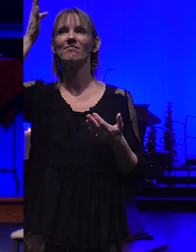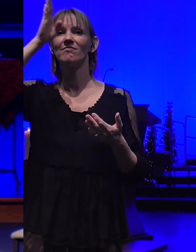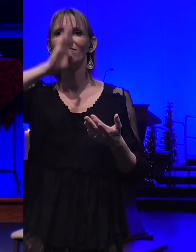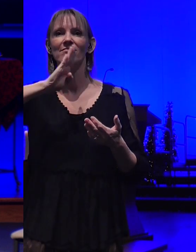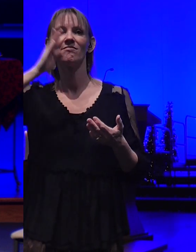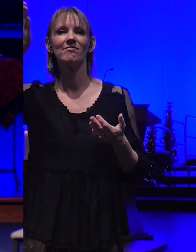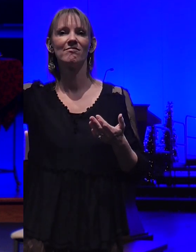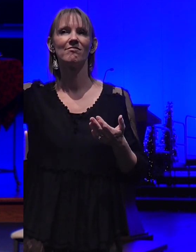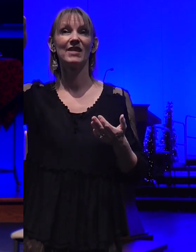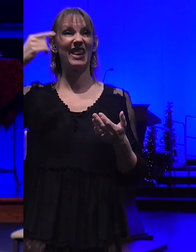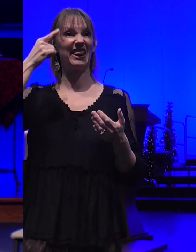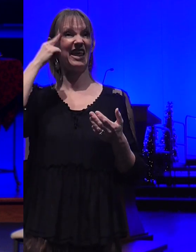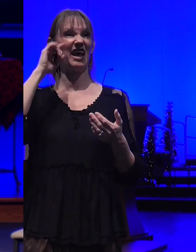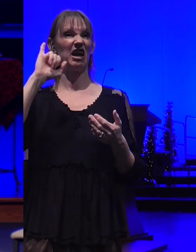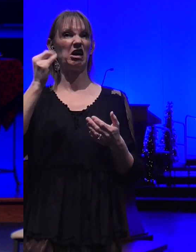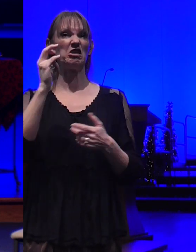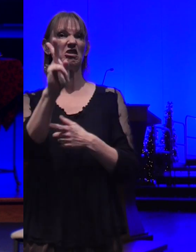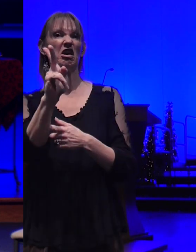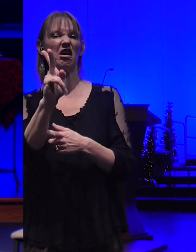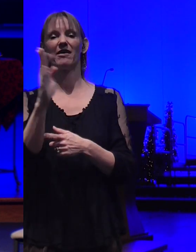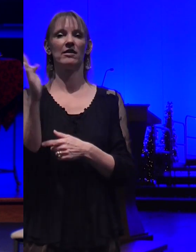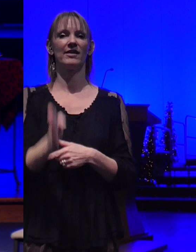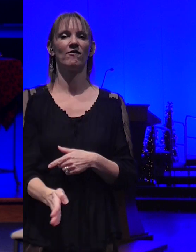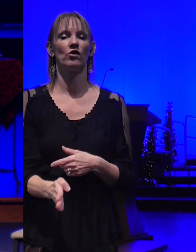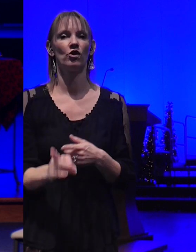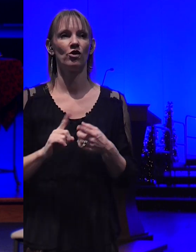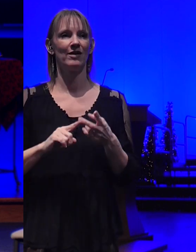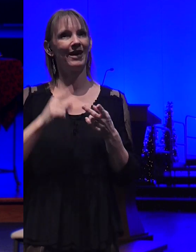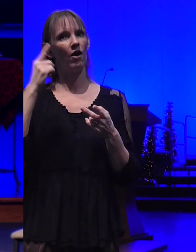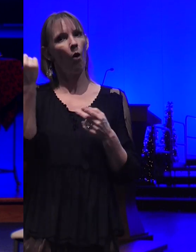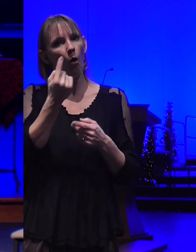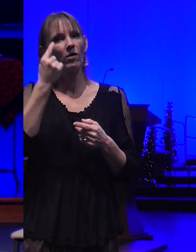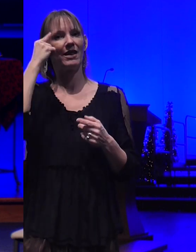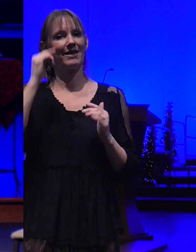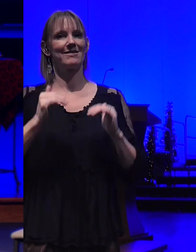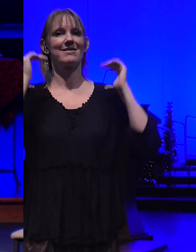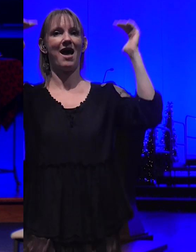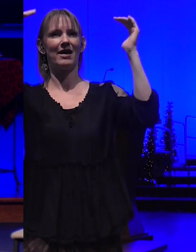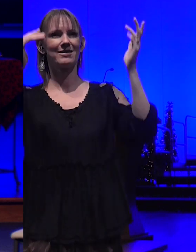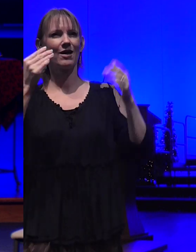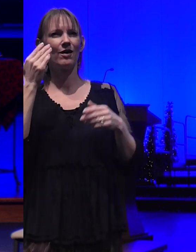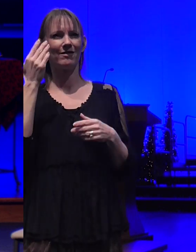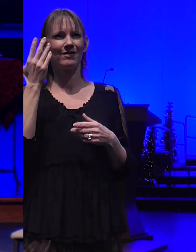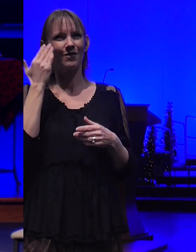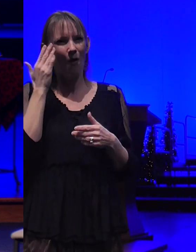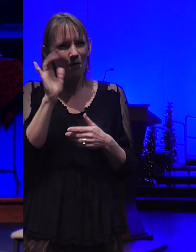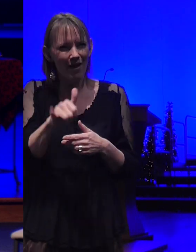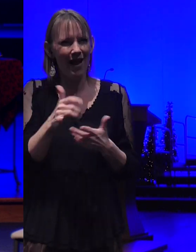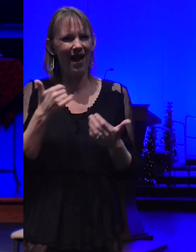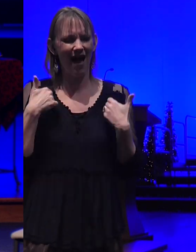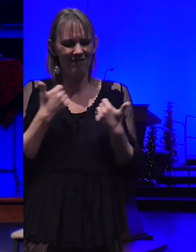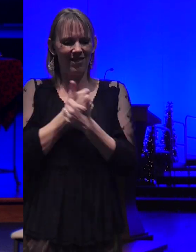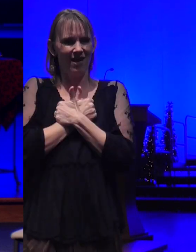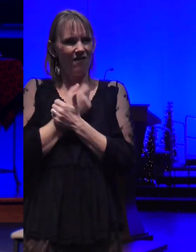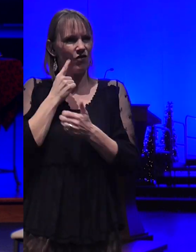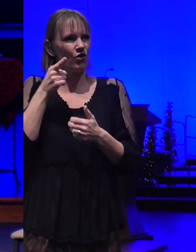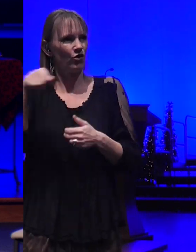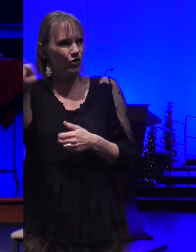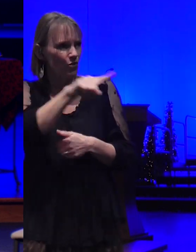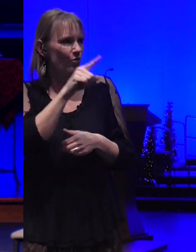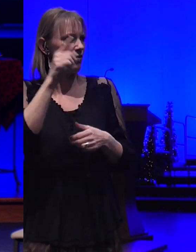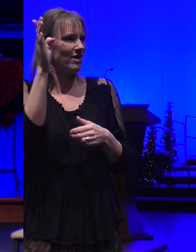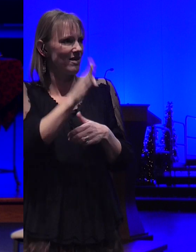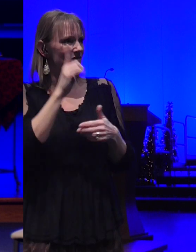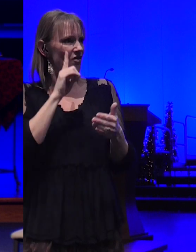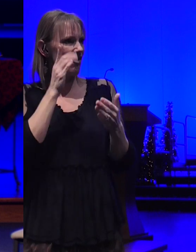junk. It only thinks the highest. Know that about that. There's an unending love for you. And at Christmas